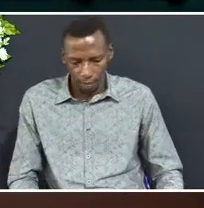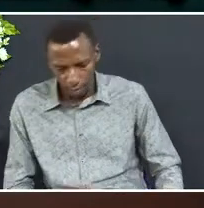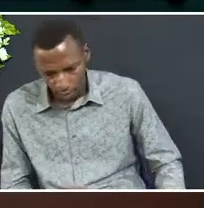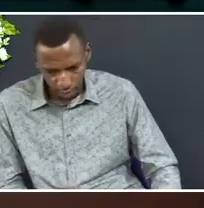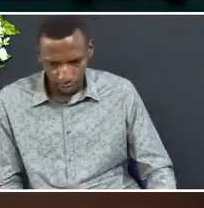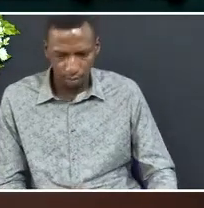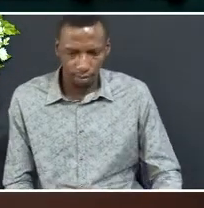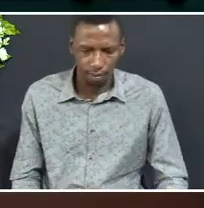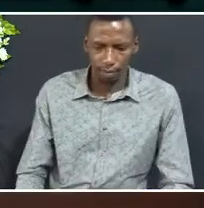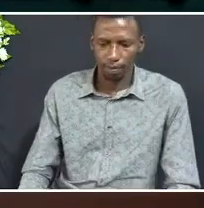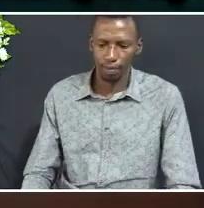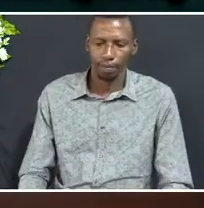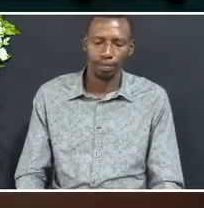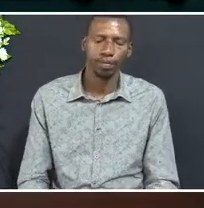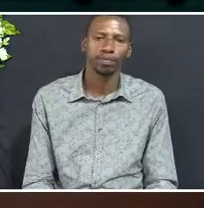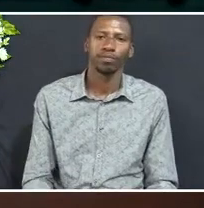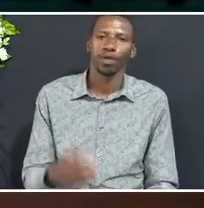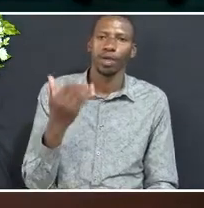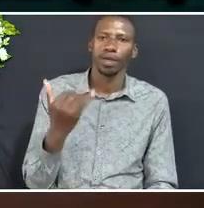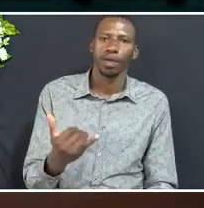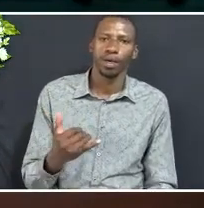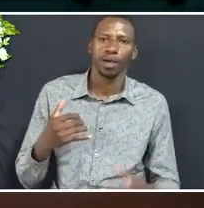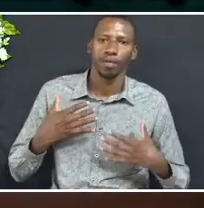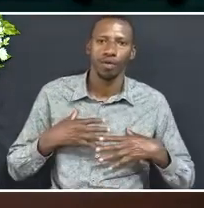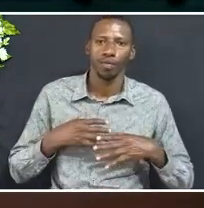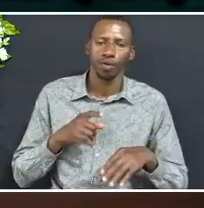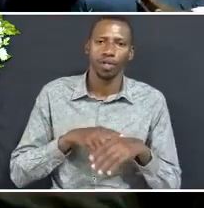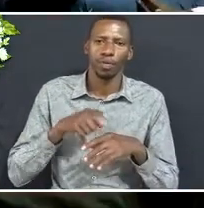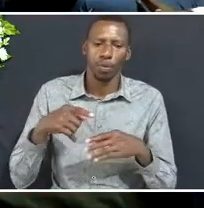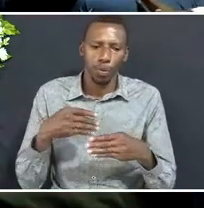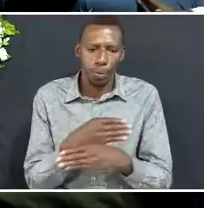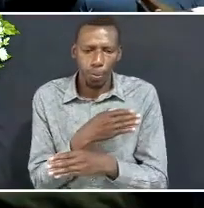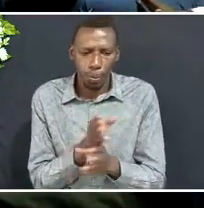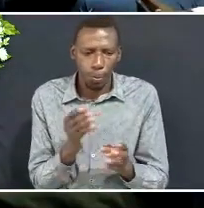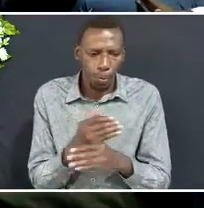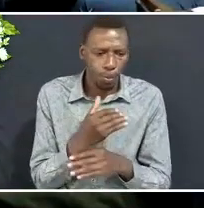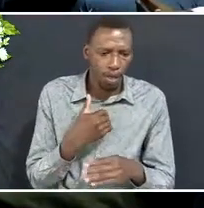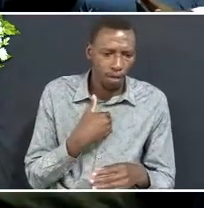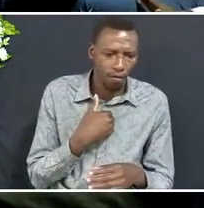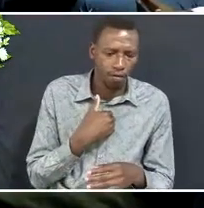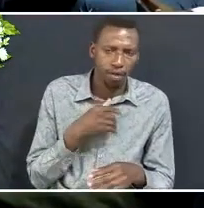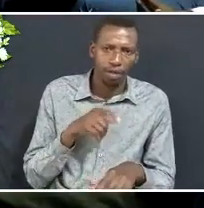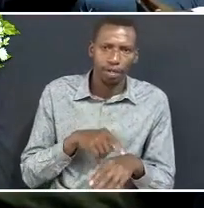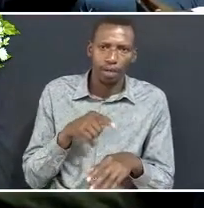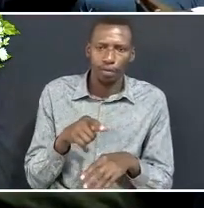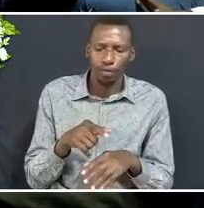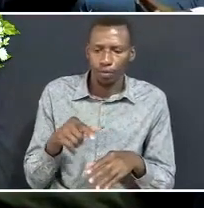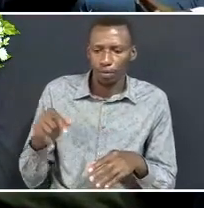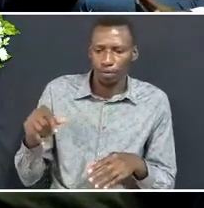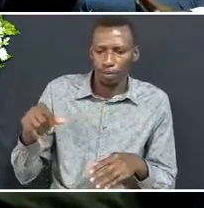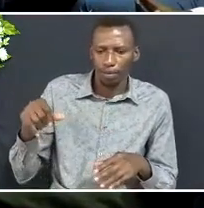Our young people, in your promiscuity, in your waywardness,